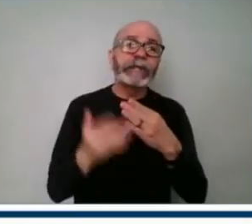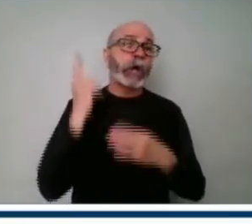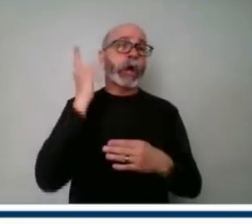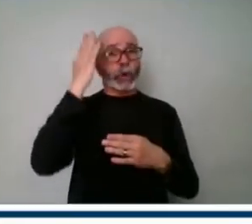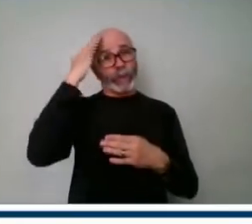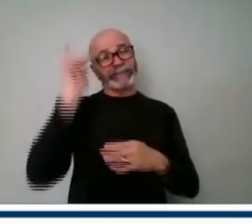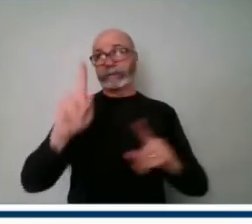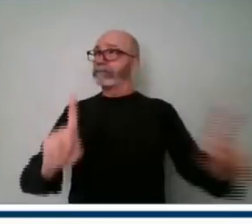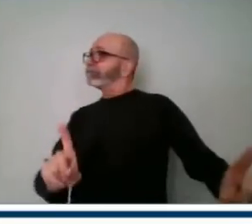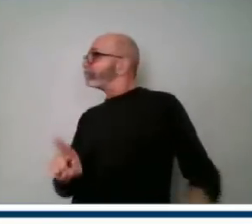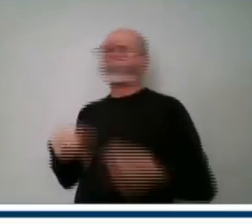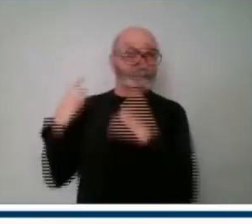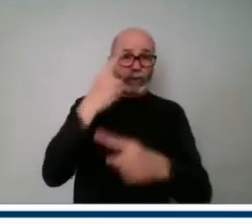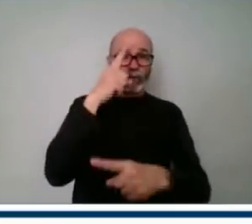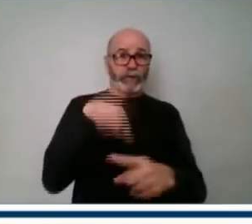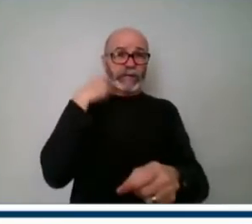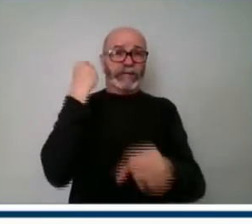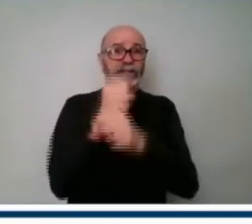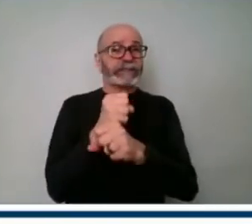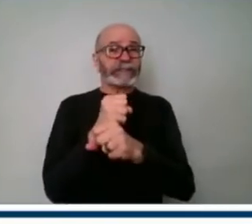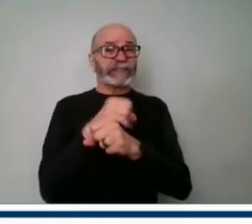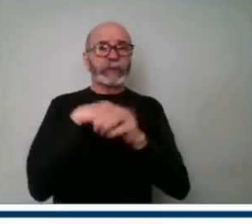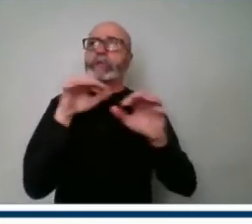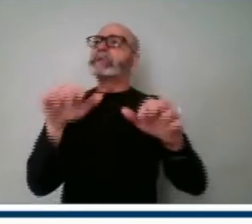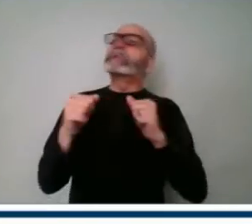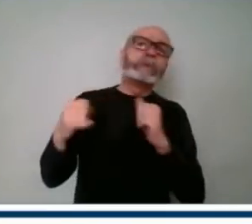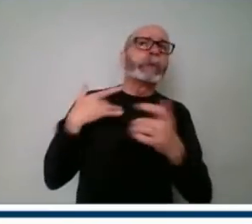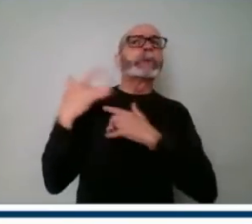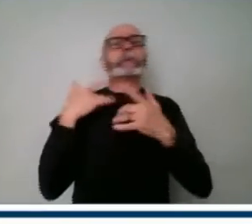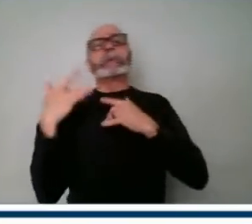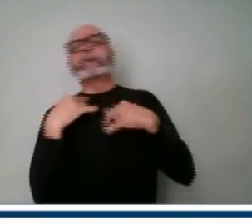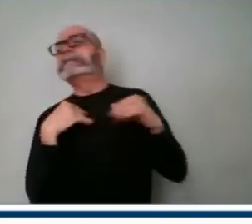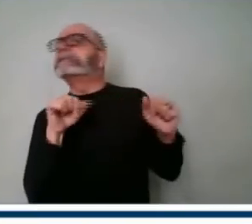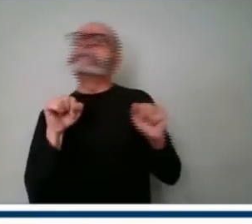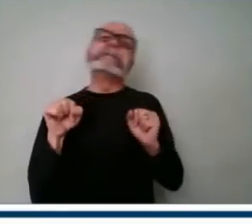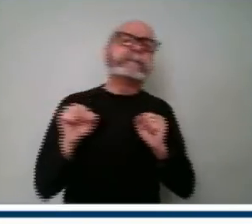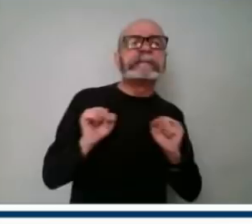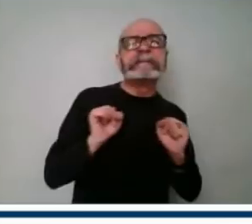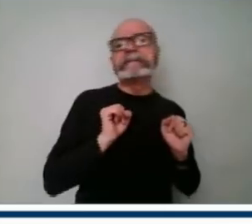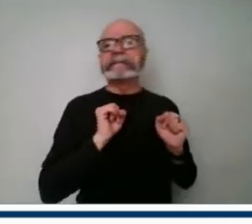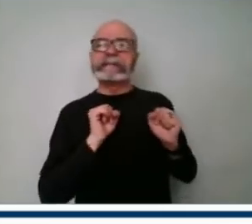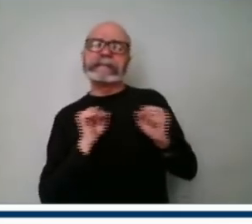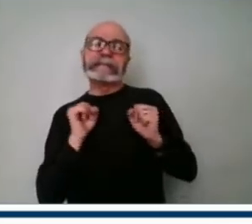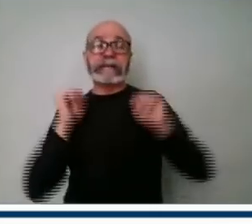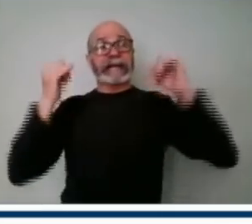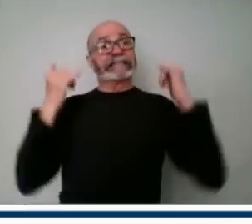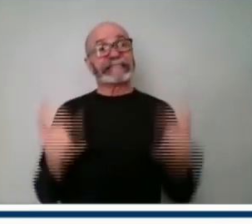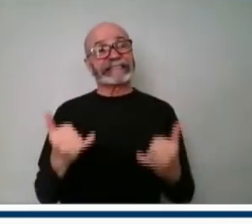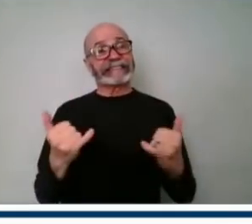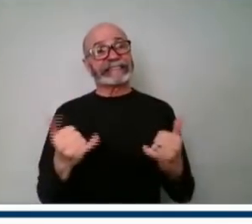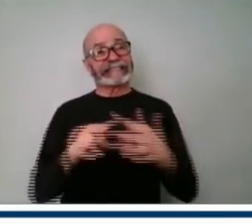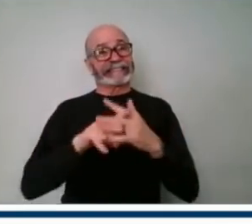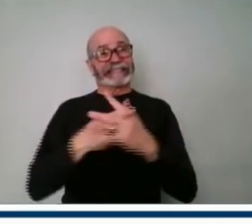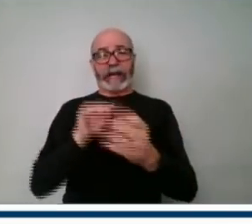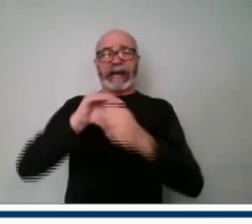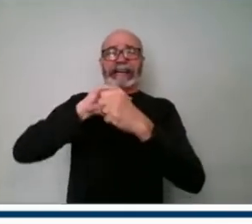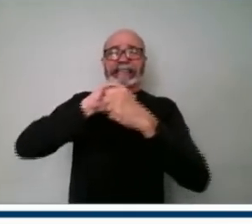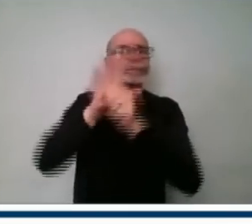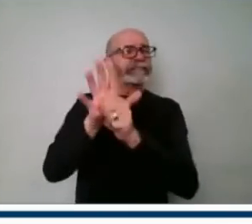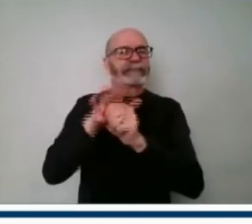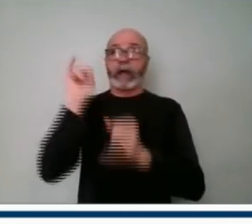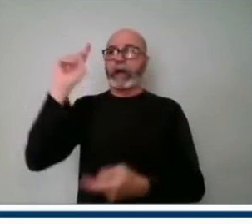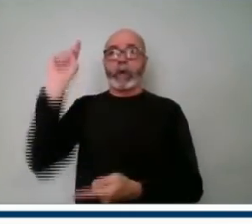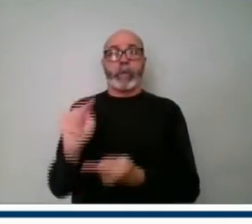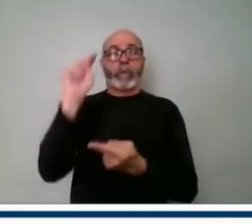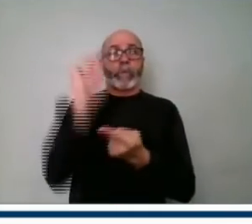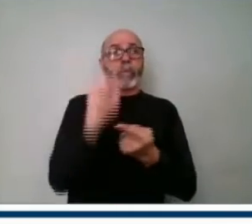months on this journey. We have the lowest per capita rate of COVID-19 in Canada, except for the Yukon, and by caring